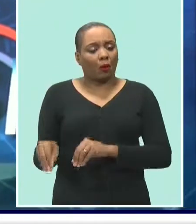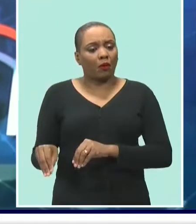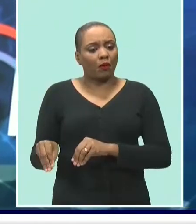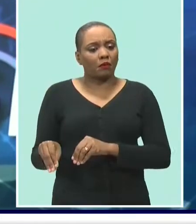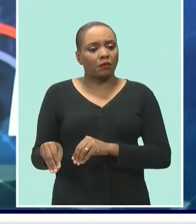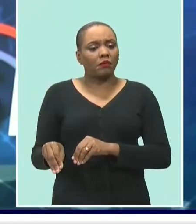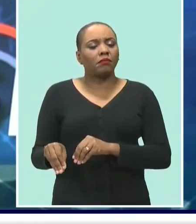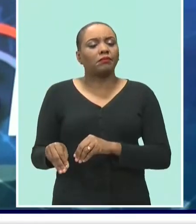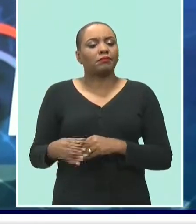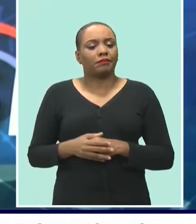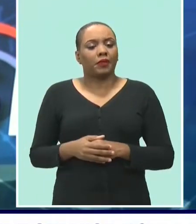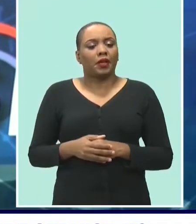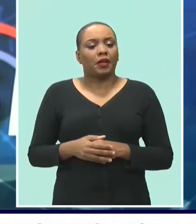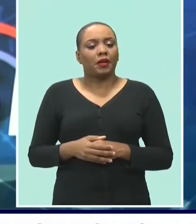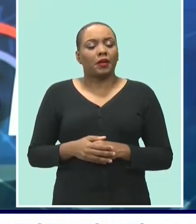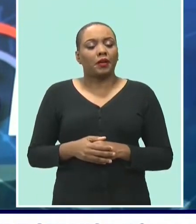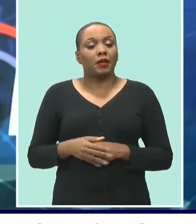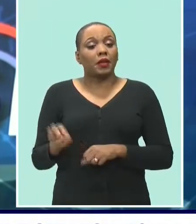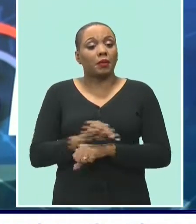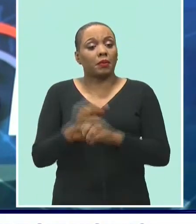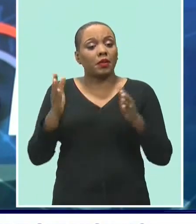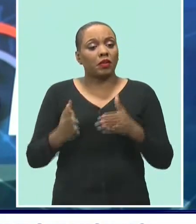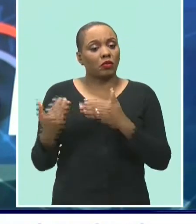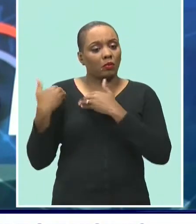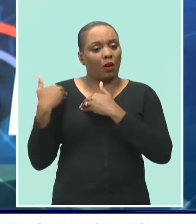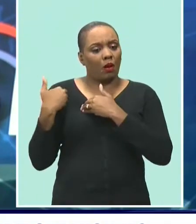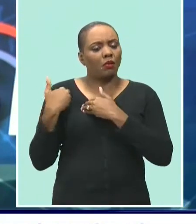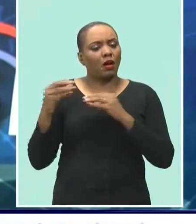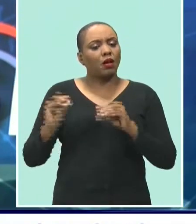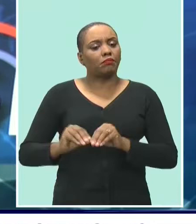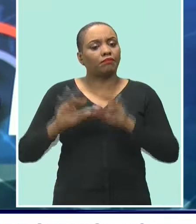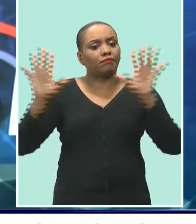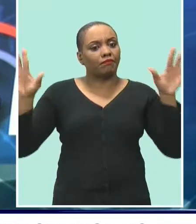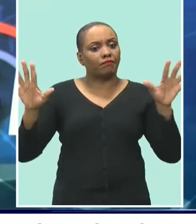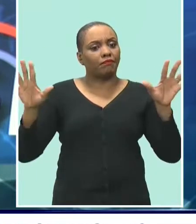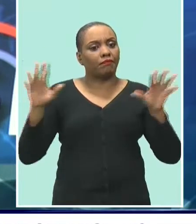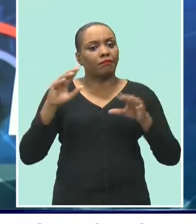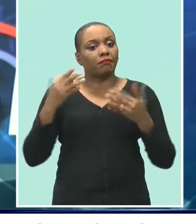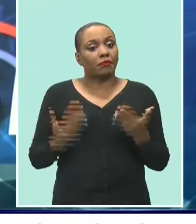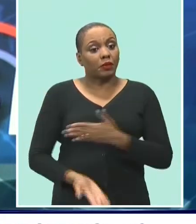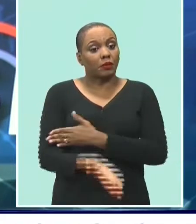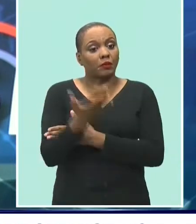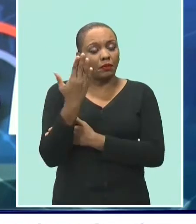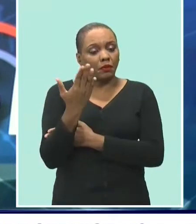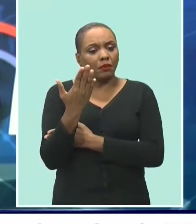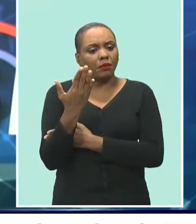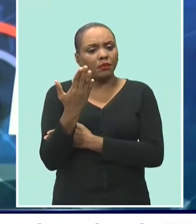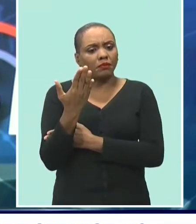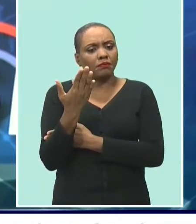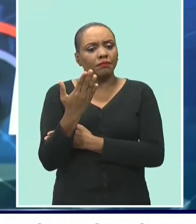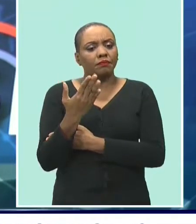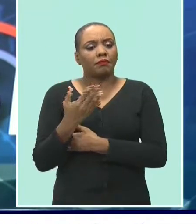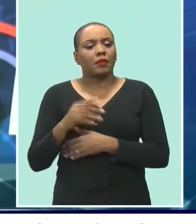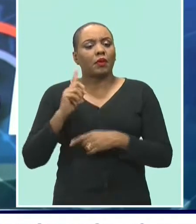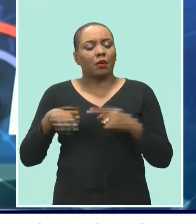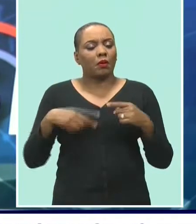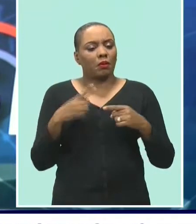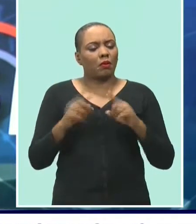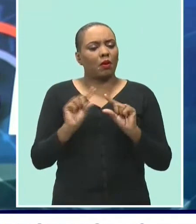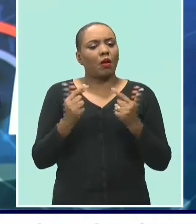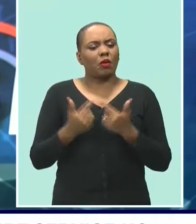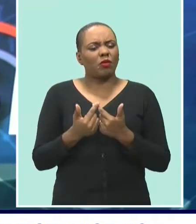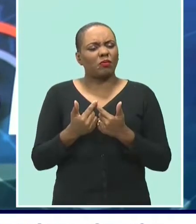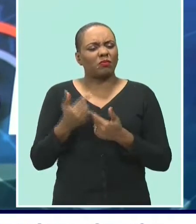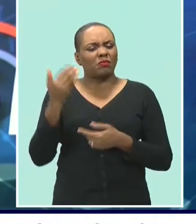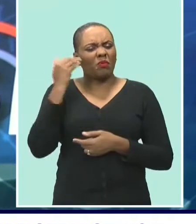Street headquarters have been disclosed. Home Affairs Minister Edmund Hinkson shed some more light on the situation this morning after the Aaron